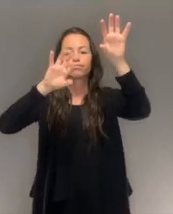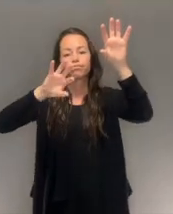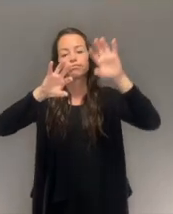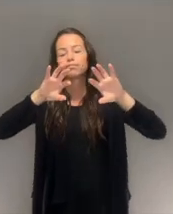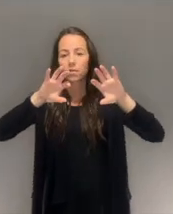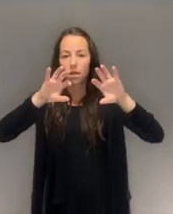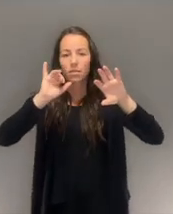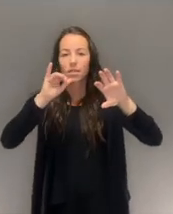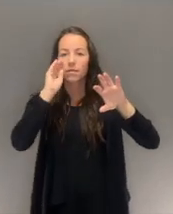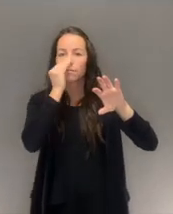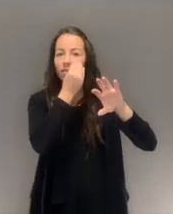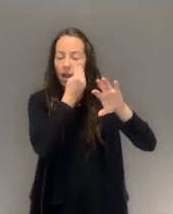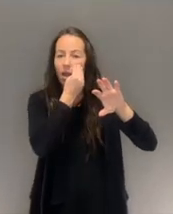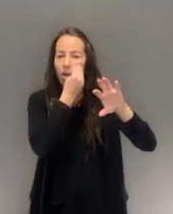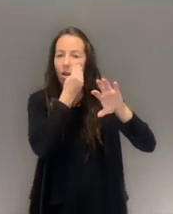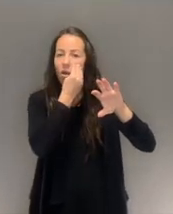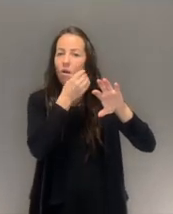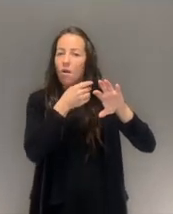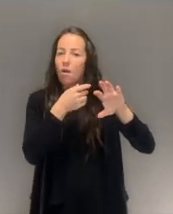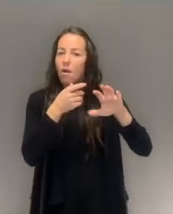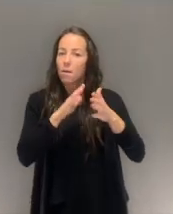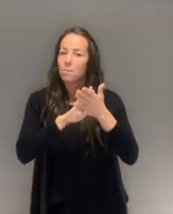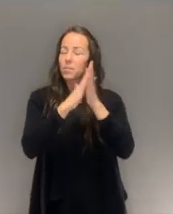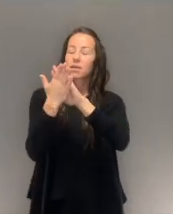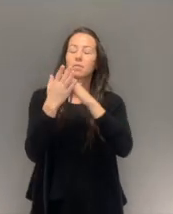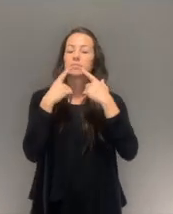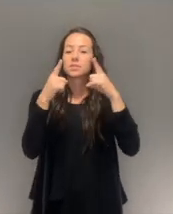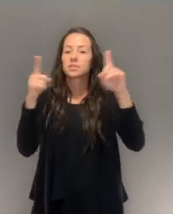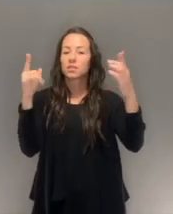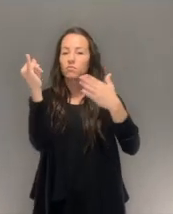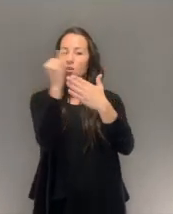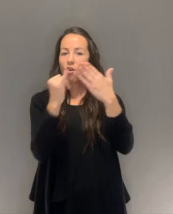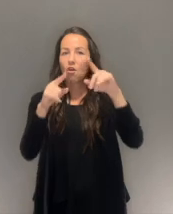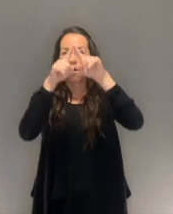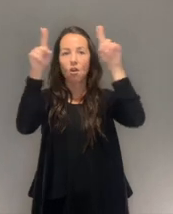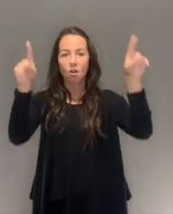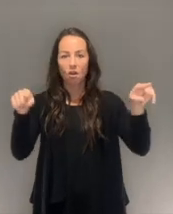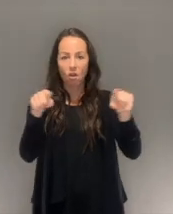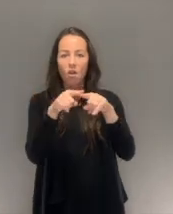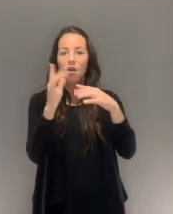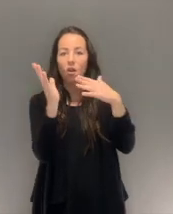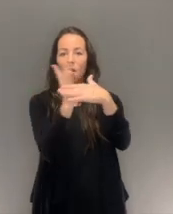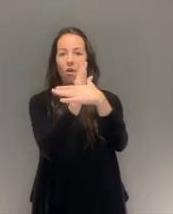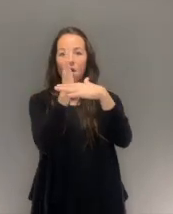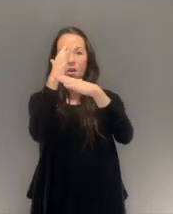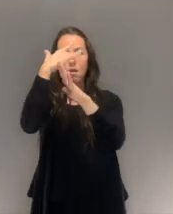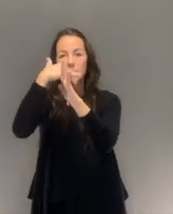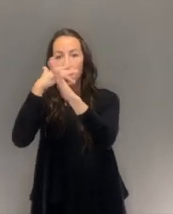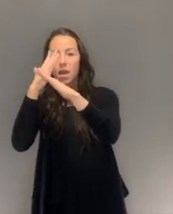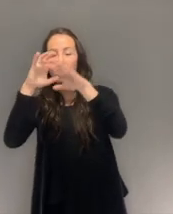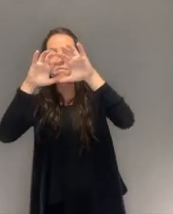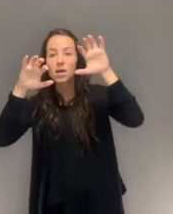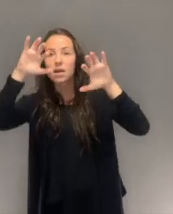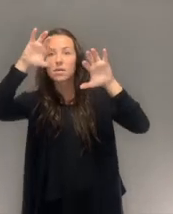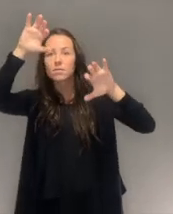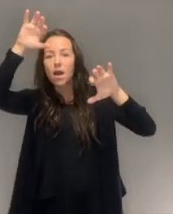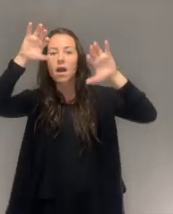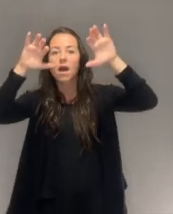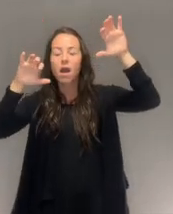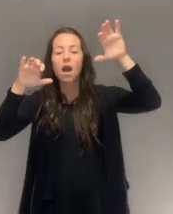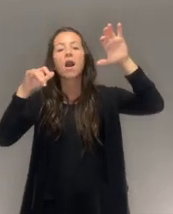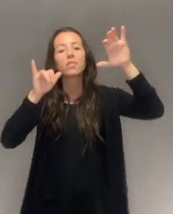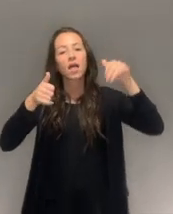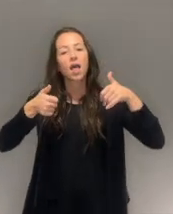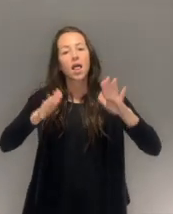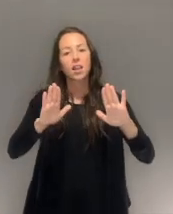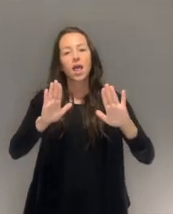them really makes for a successful composition. When you look at the spacing between these flowers, it really allows elements